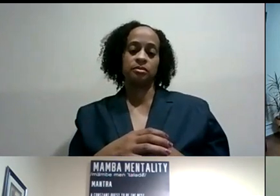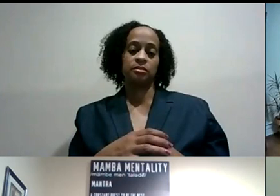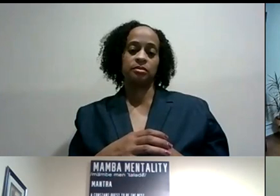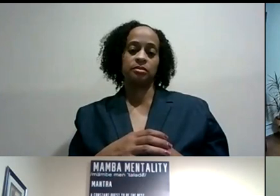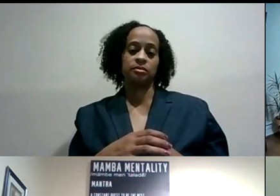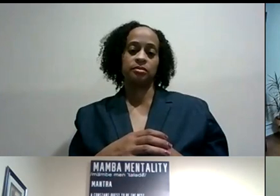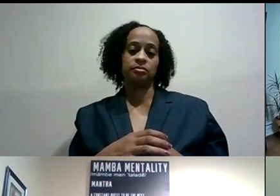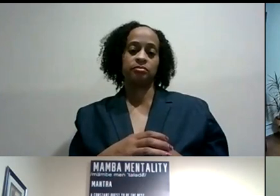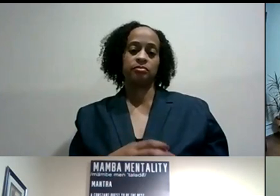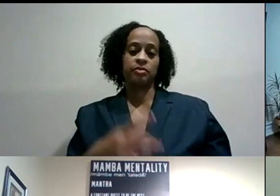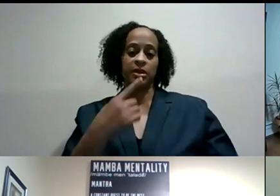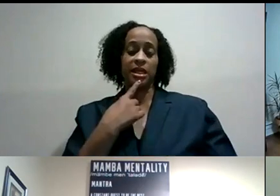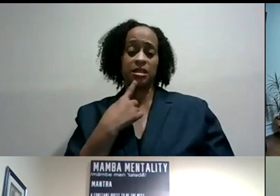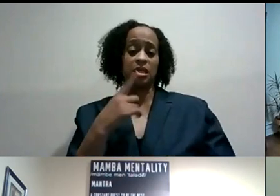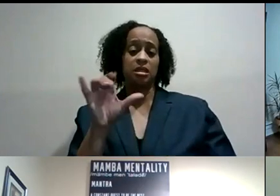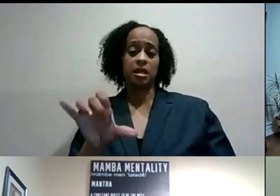It says that